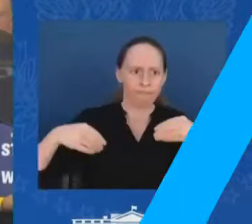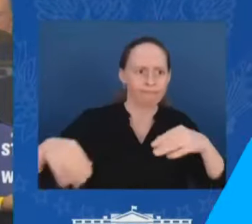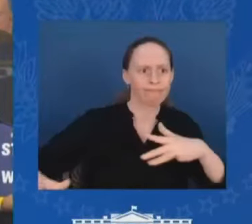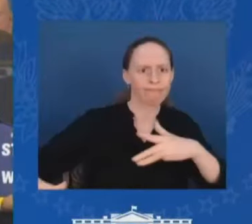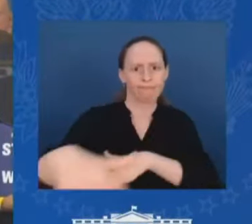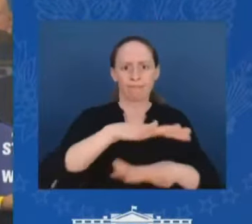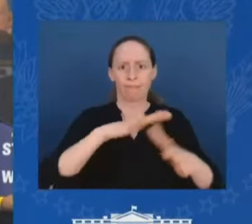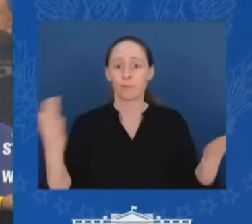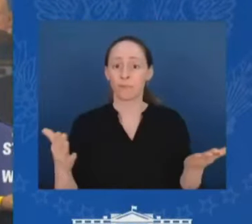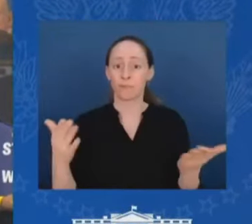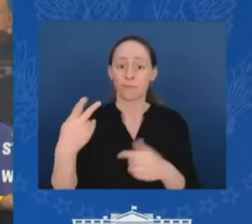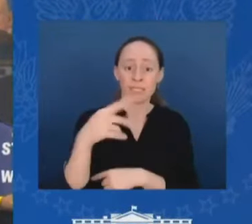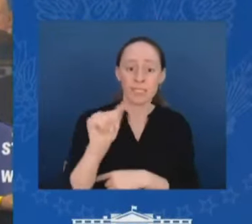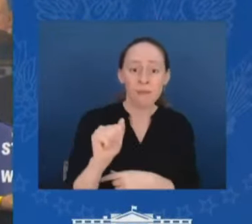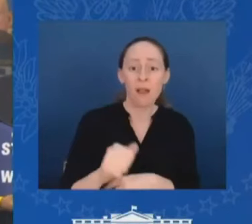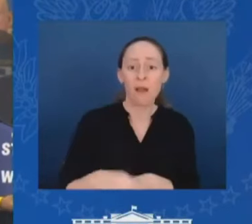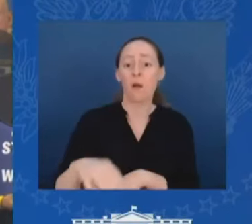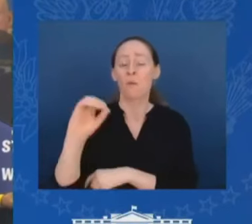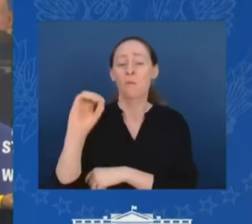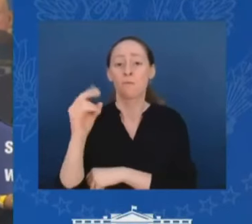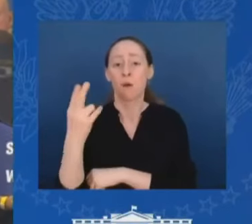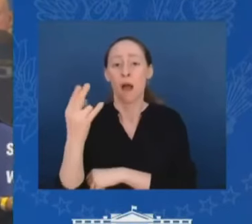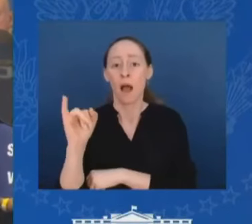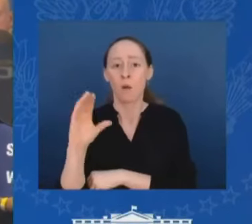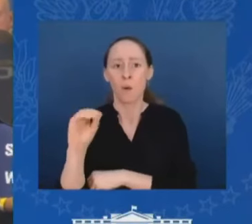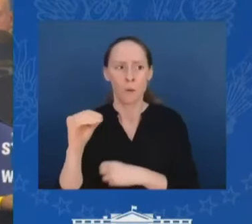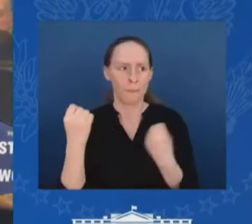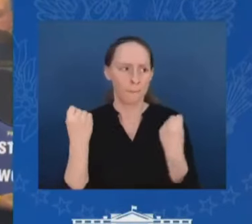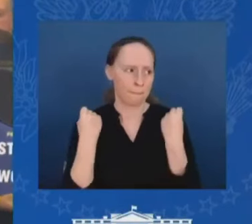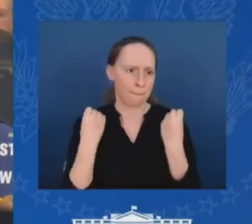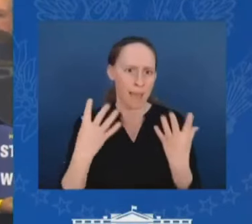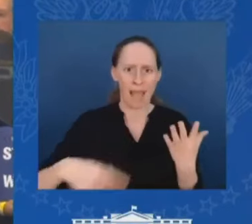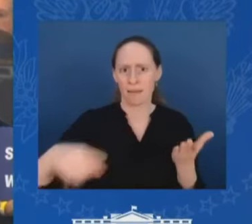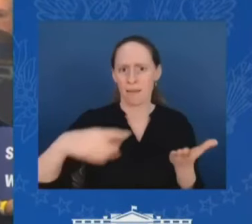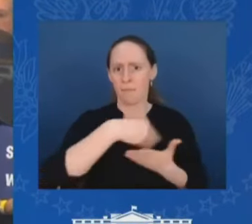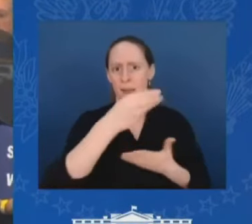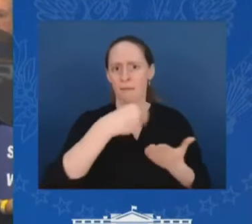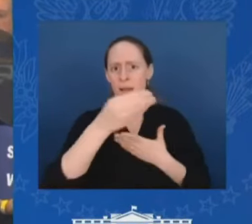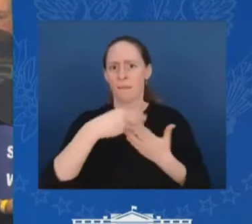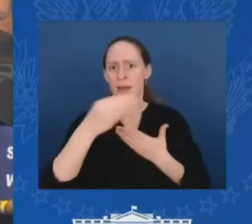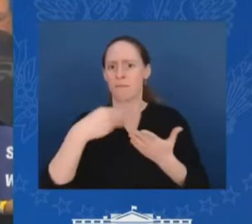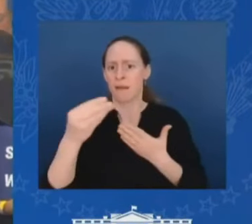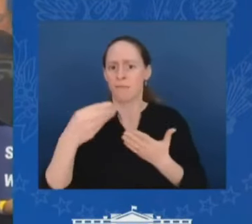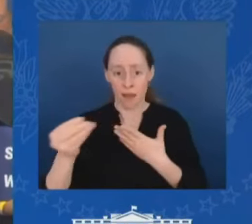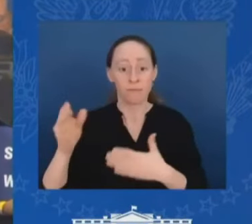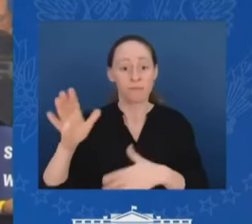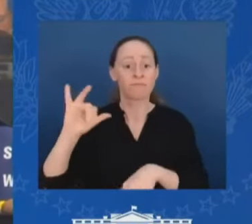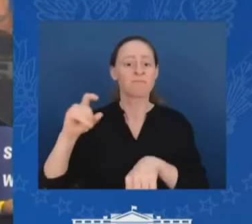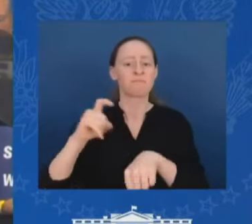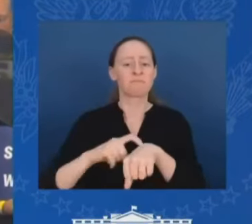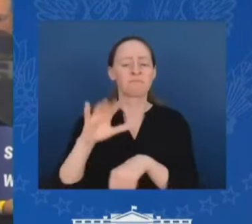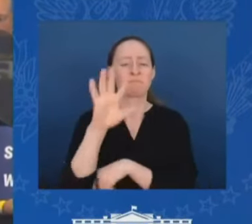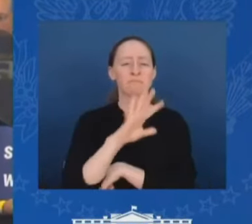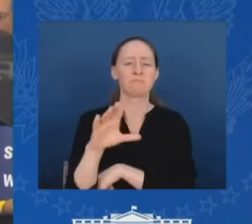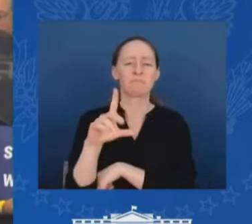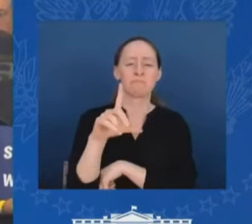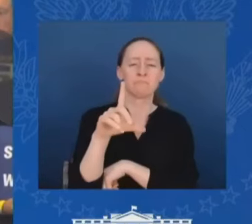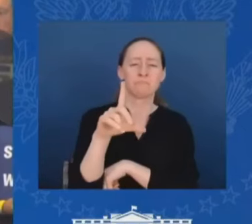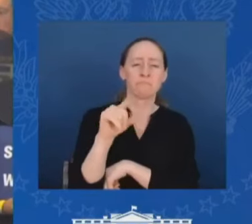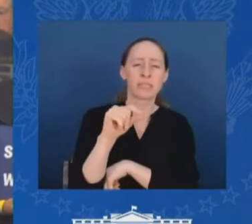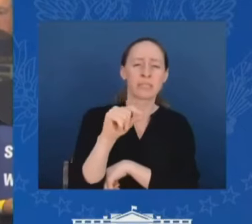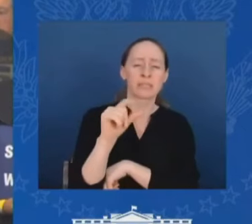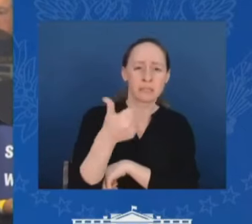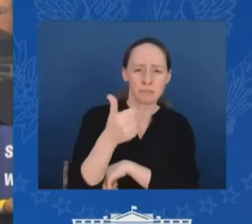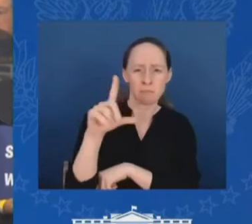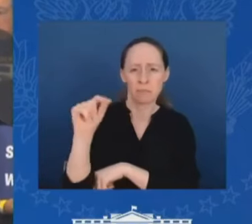More than 14,000 steel workers in Pennsylvania and Ohio lost their jobs. 14,000. Let me ask you, we're going to let that happen